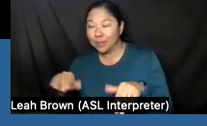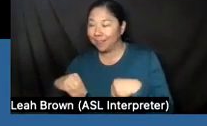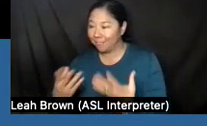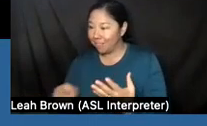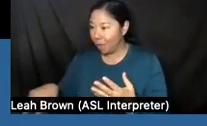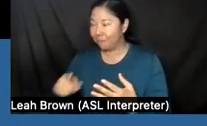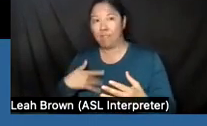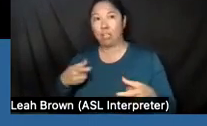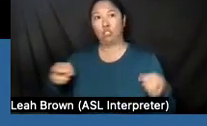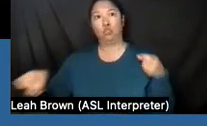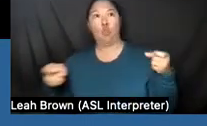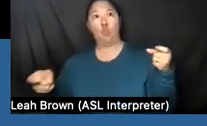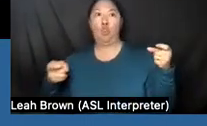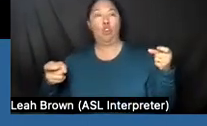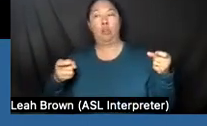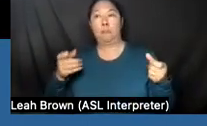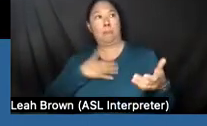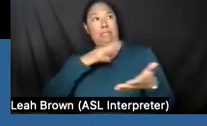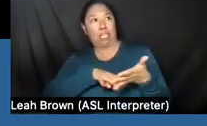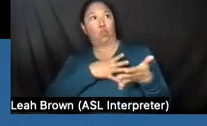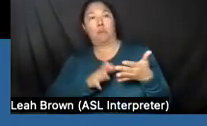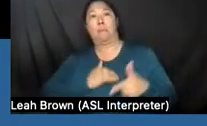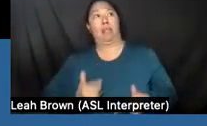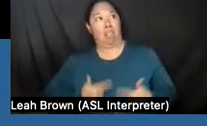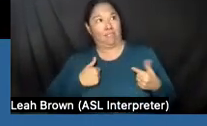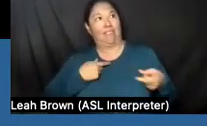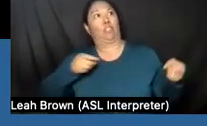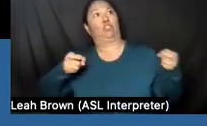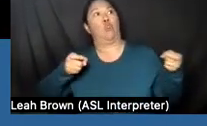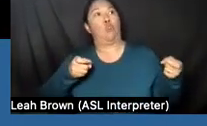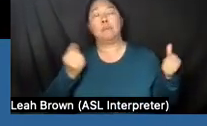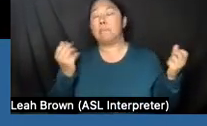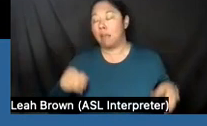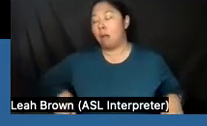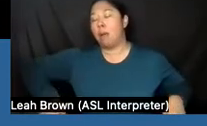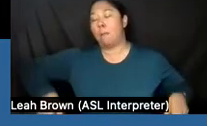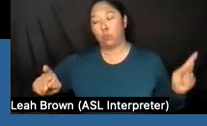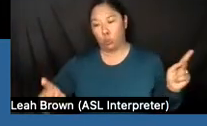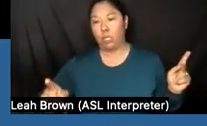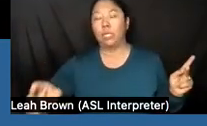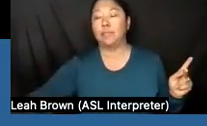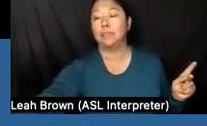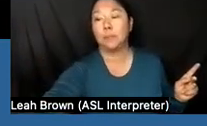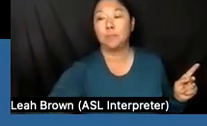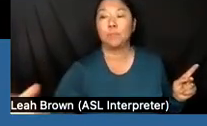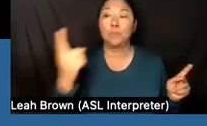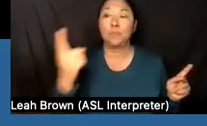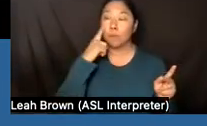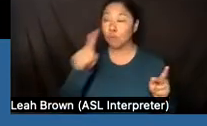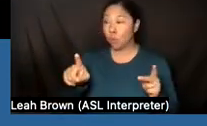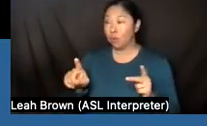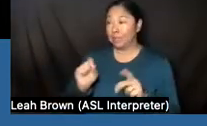over their environment, their schedule, and their lives. There are so many opportunities to embed more choices throughout the